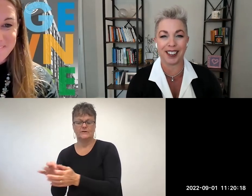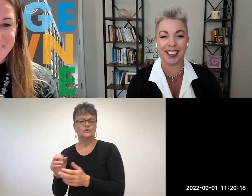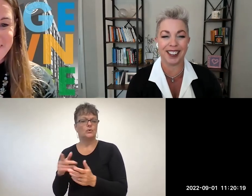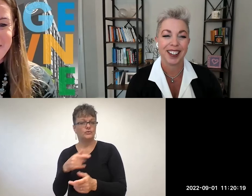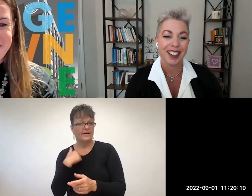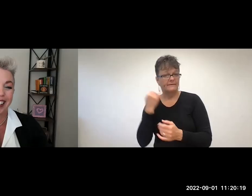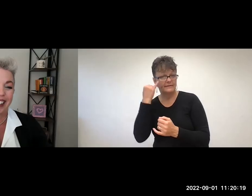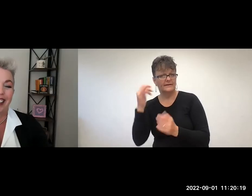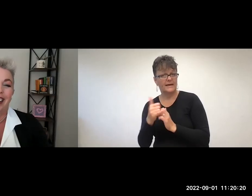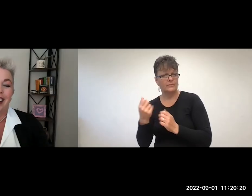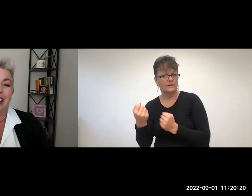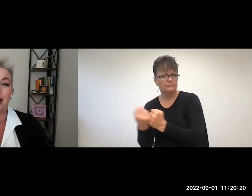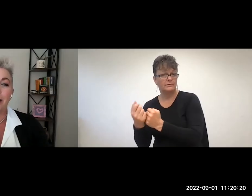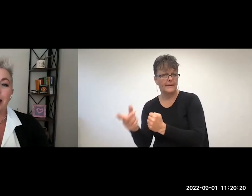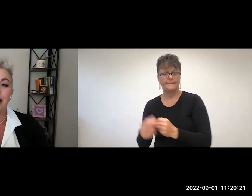ideas on that.